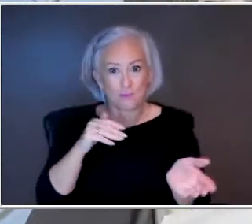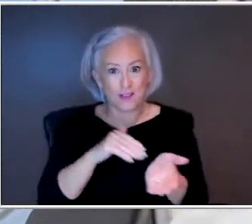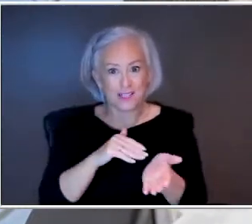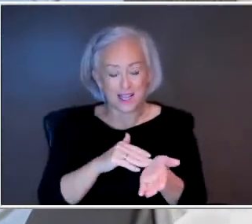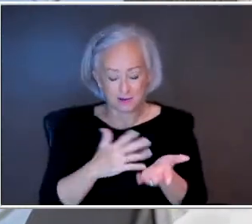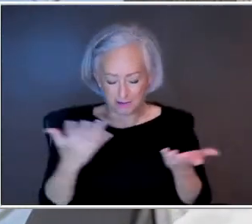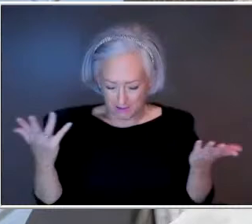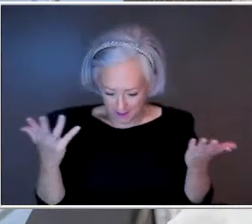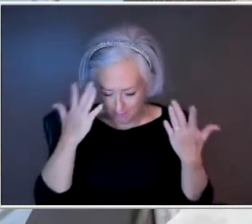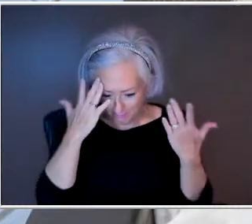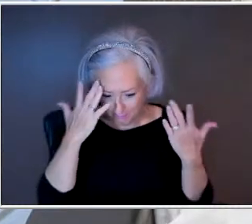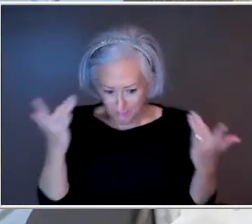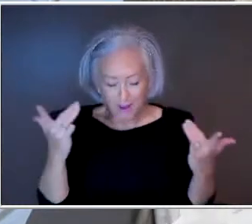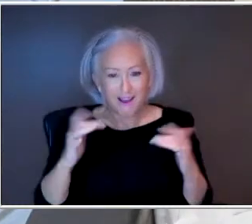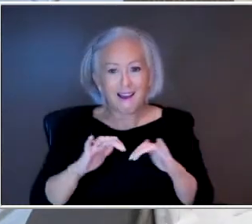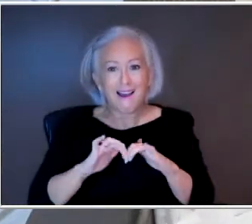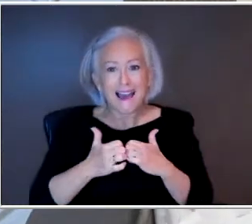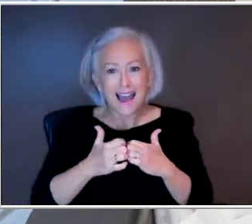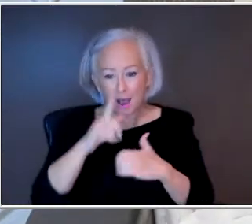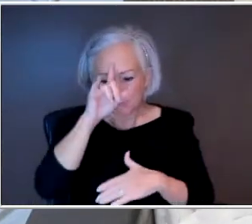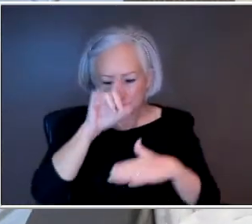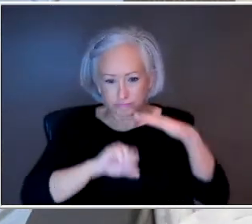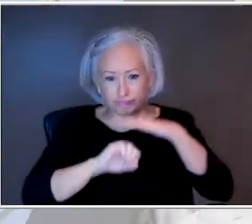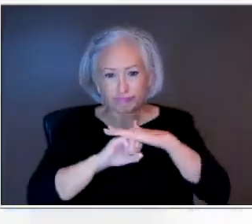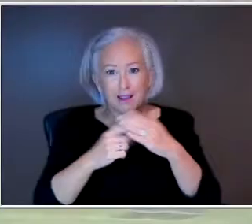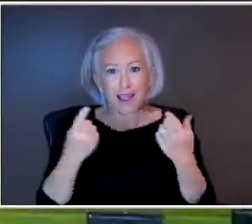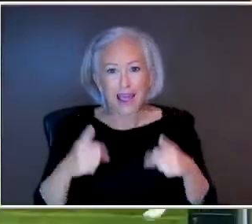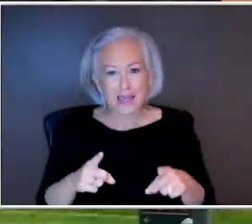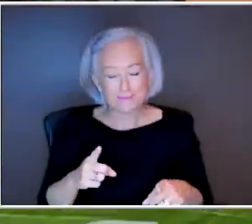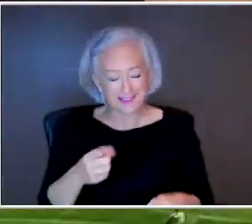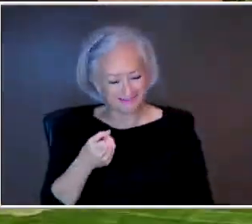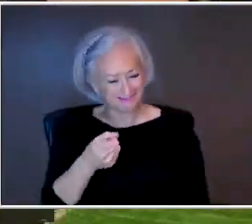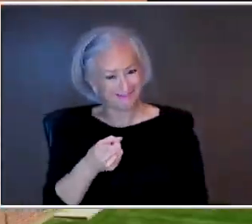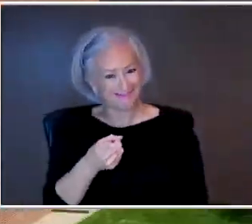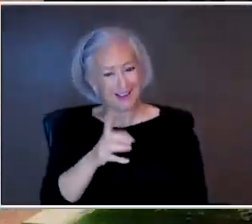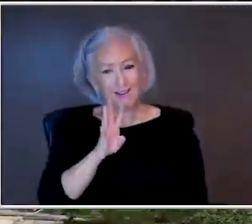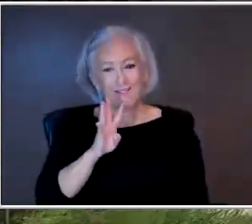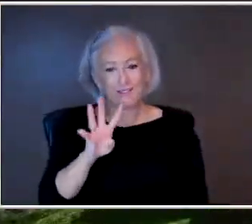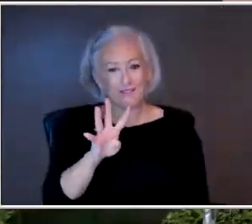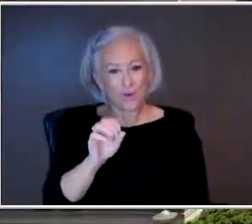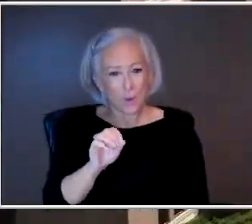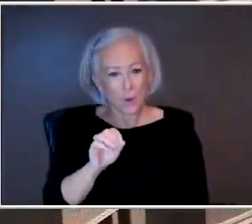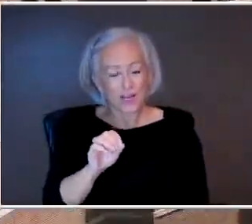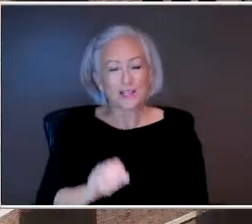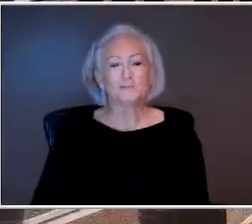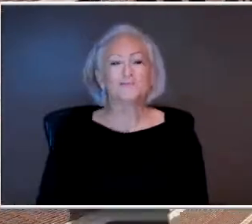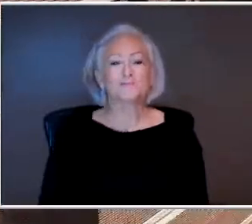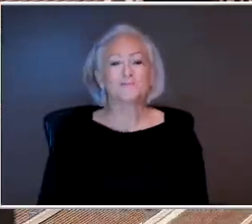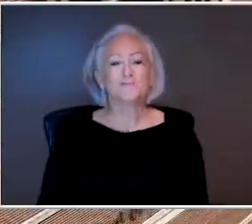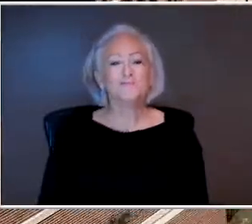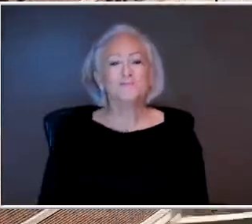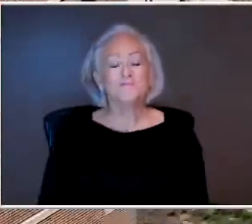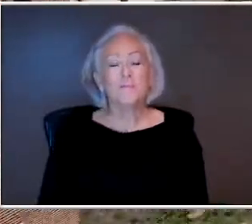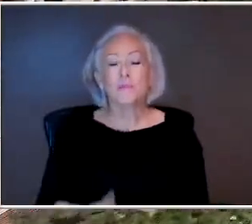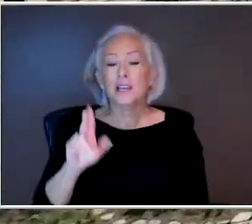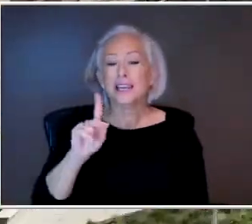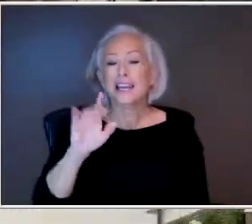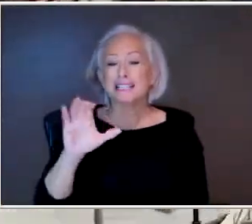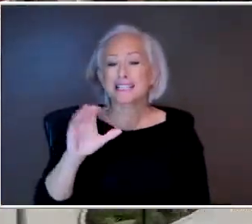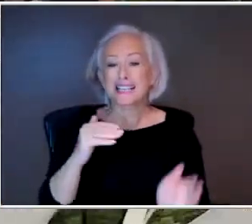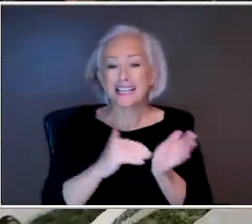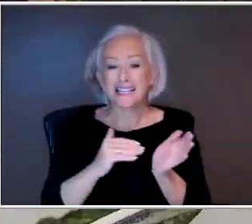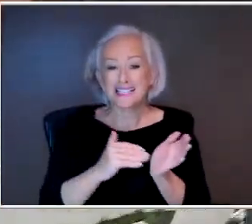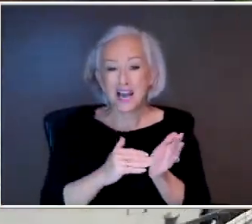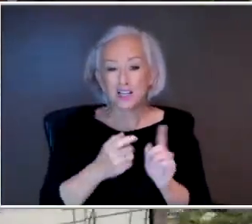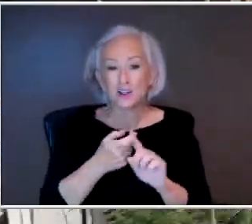have a stroke? Like, he's 40 years old. Back in Kansas City, doctors at an ER in the Northland started early therapy